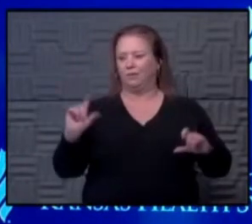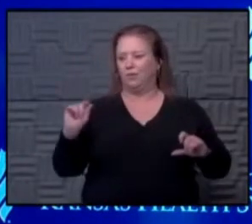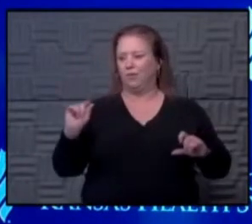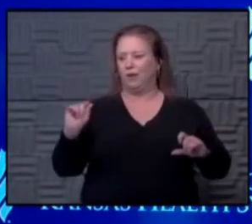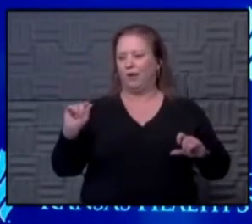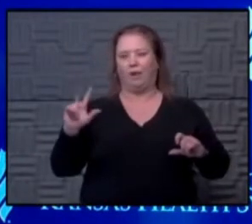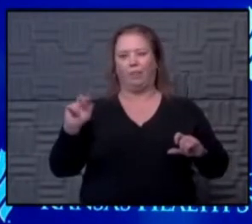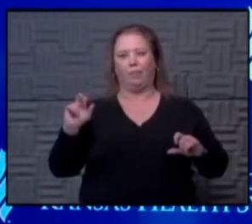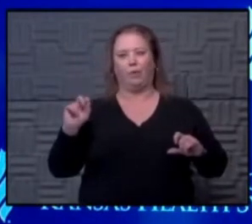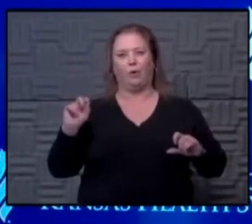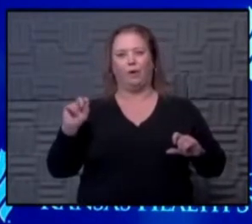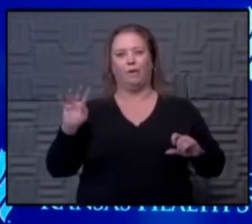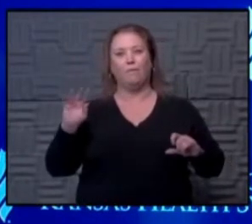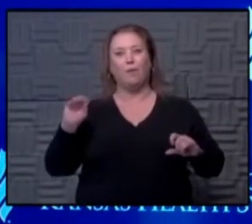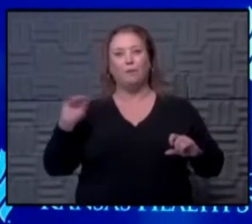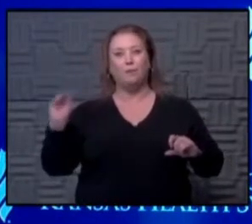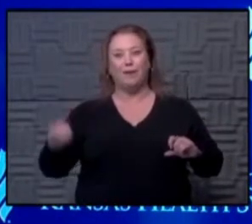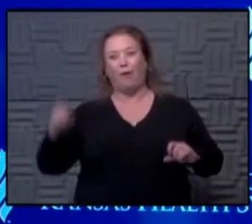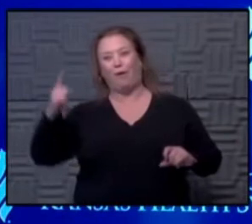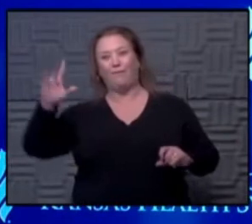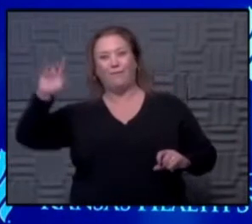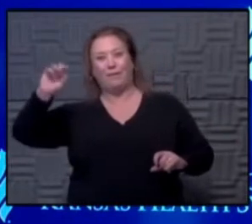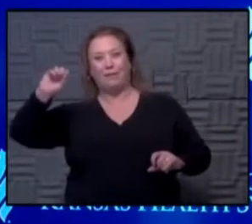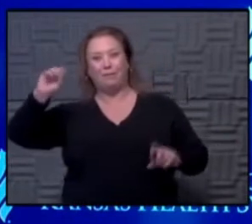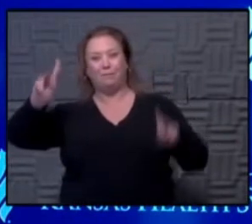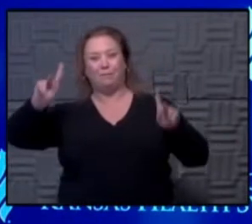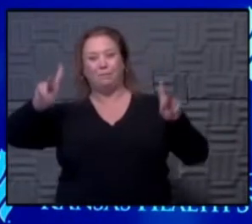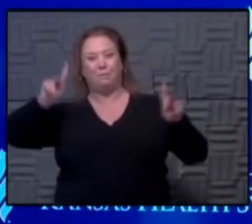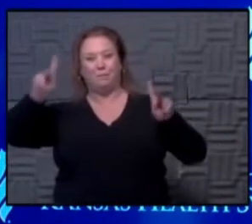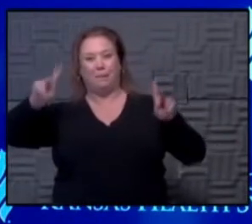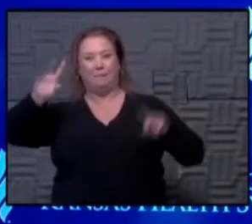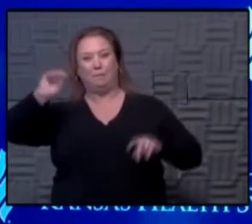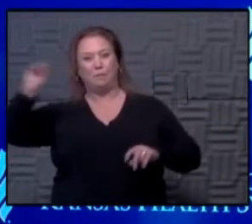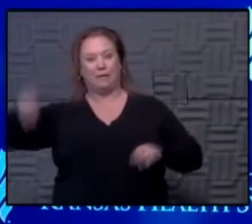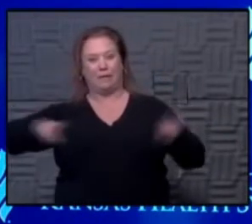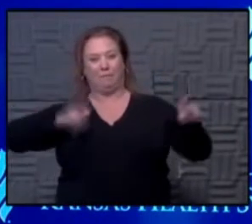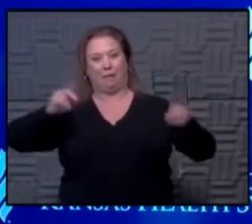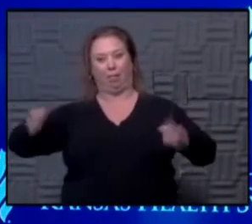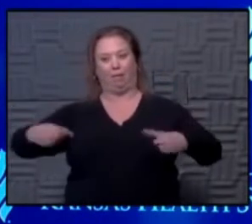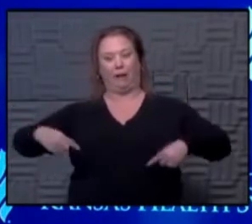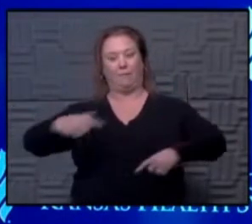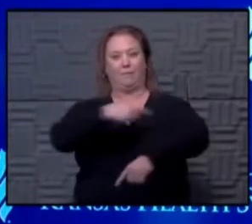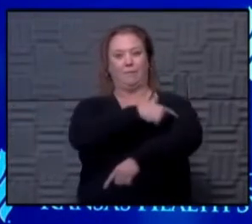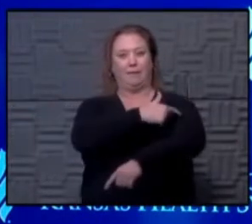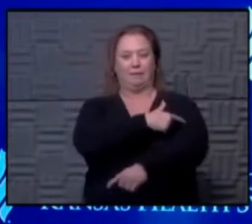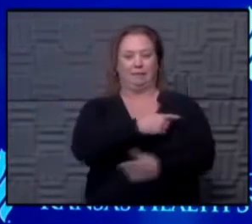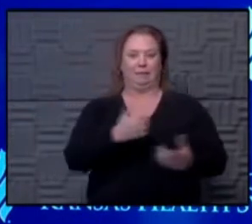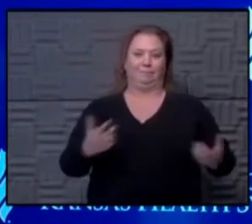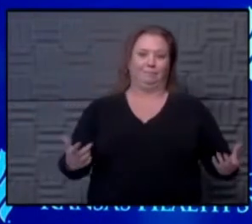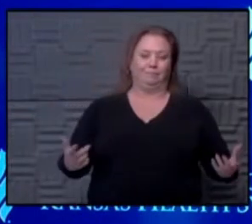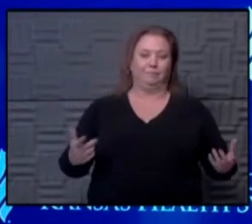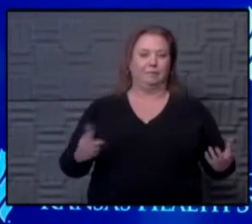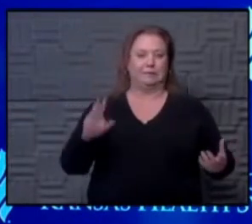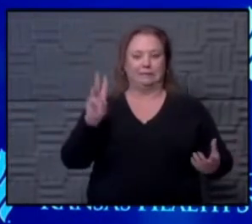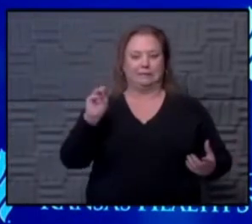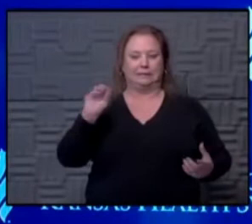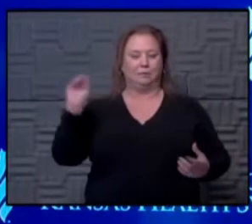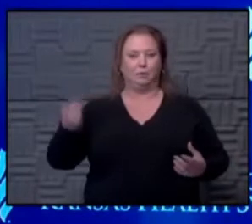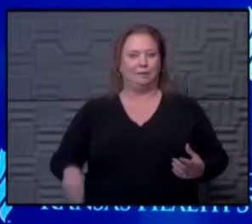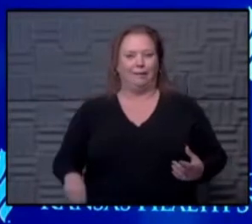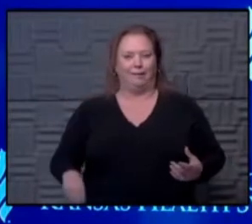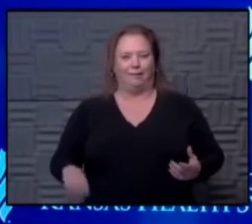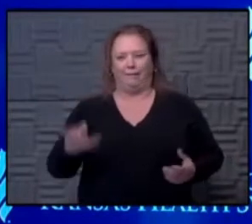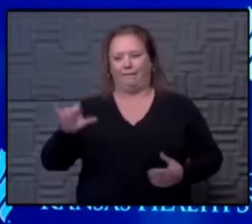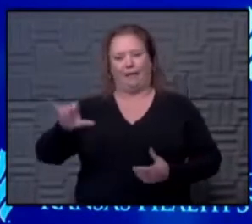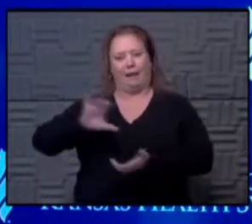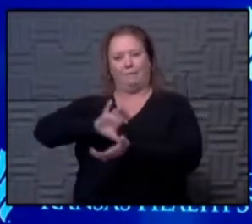or 30 or 40%, or even half, right, 50% of the population, 60% of 50% is not very beneficial